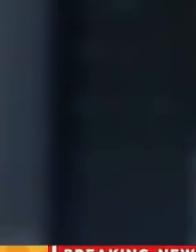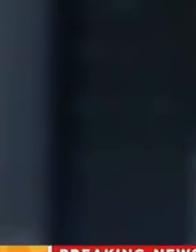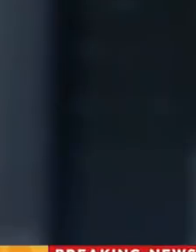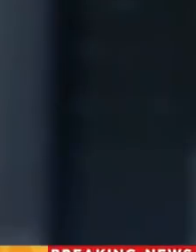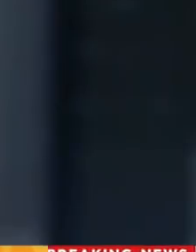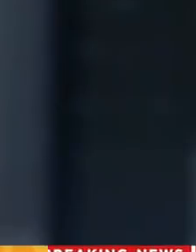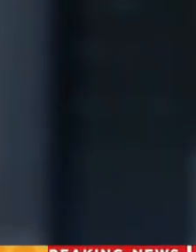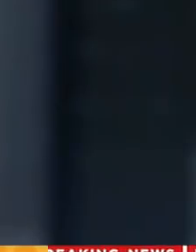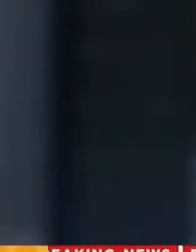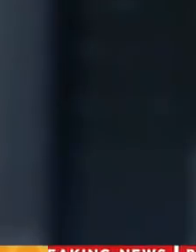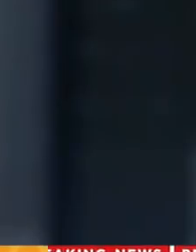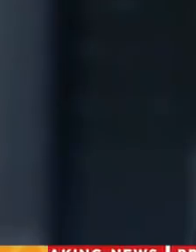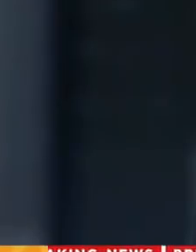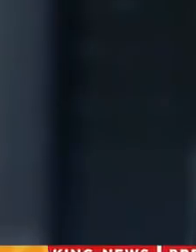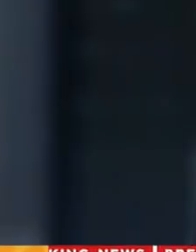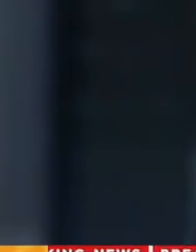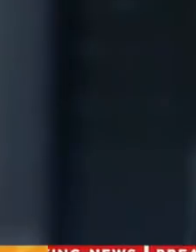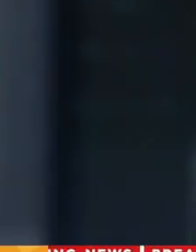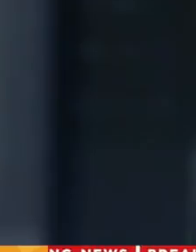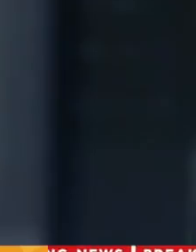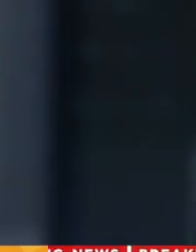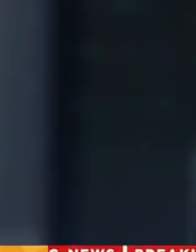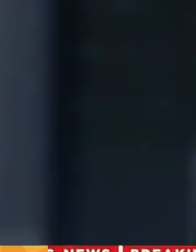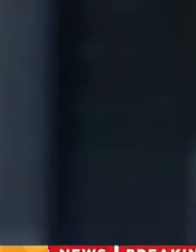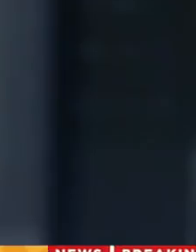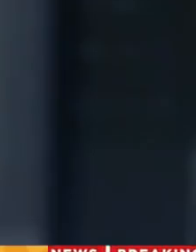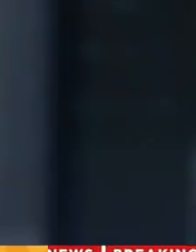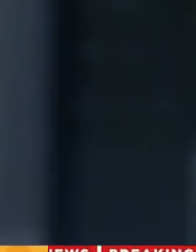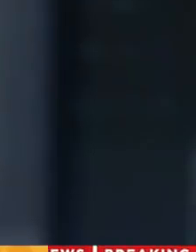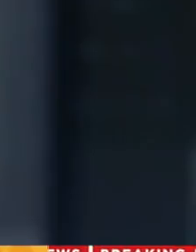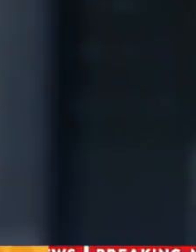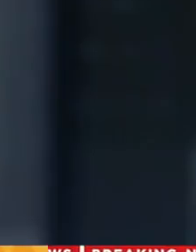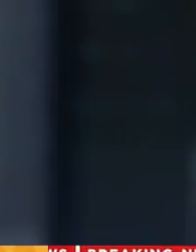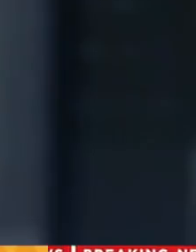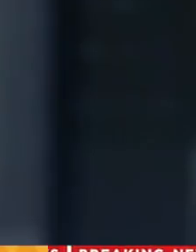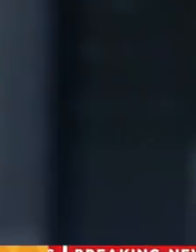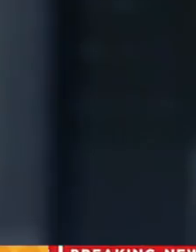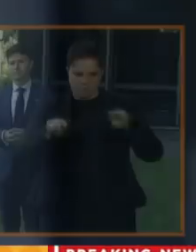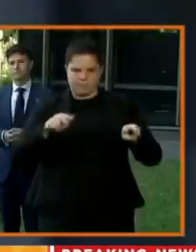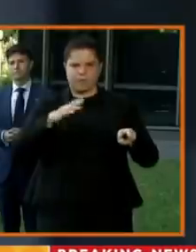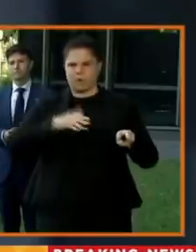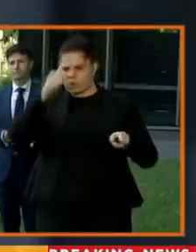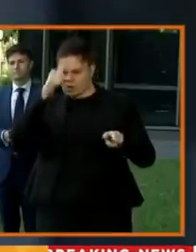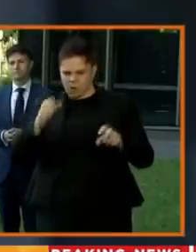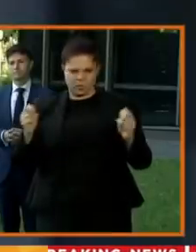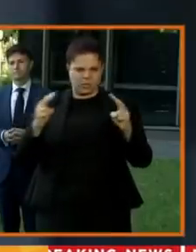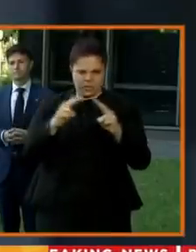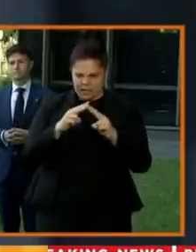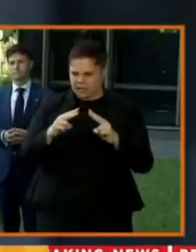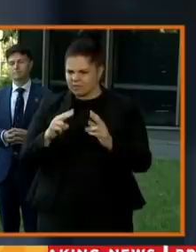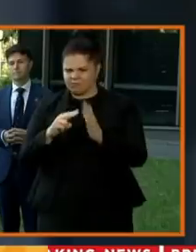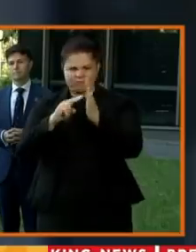those areas so we can rapidly increase testing numbers to get a good sense of how we're travelling in terms of community transmission more